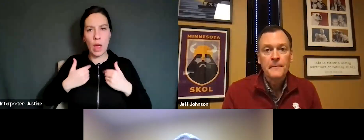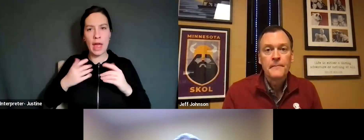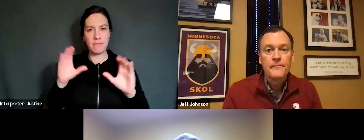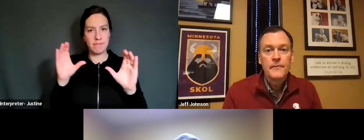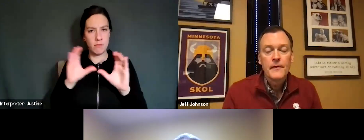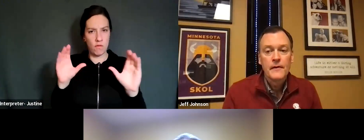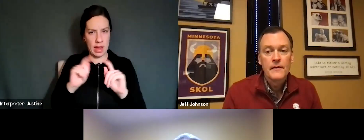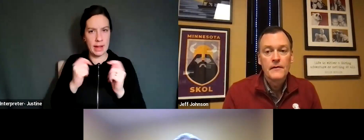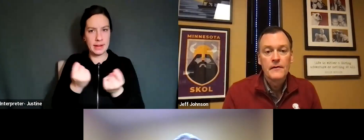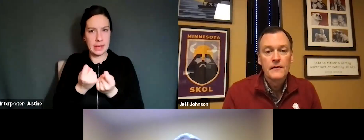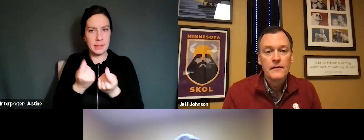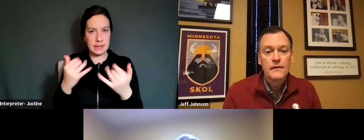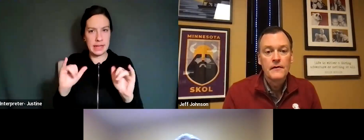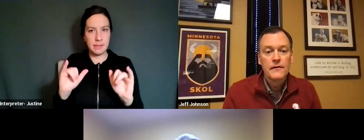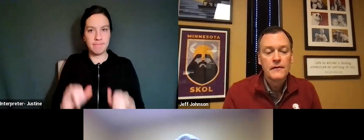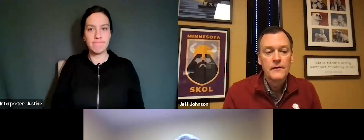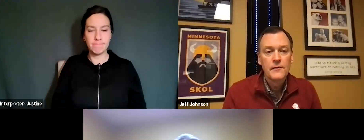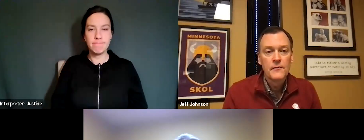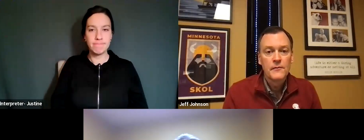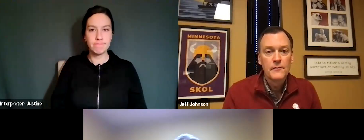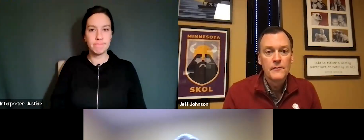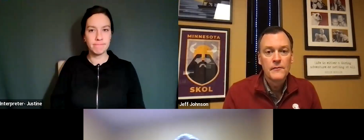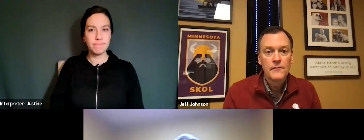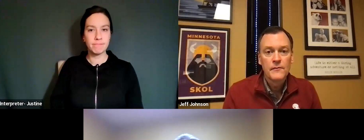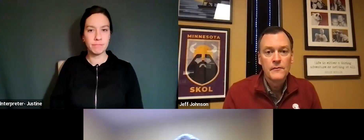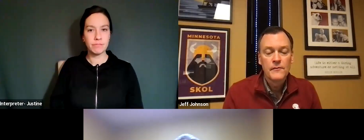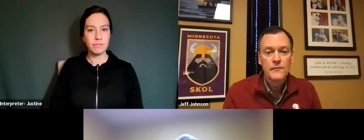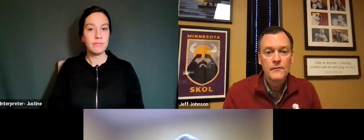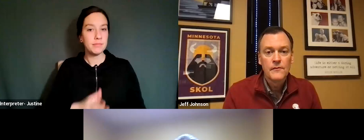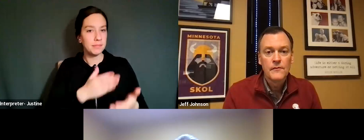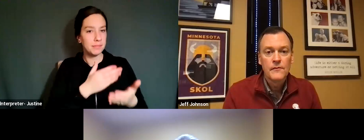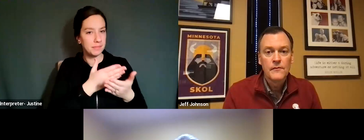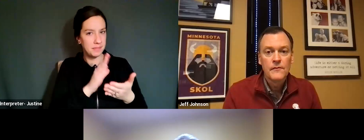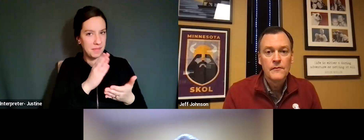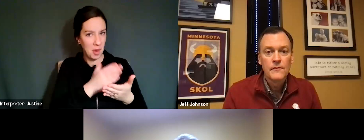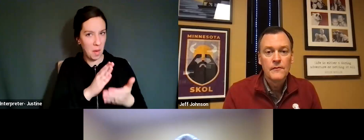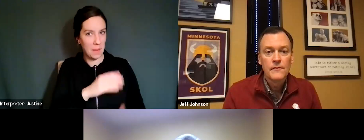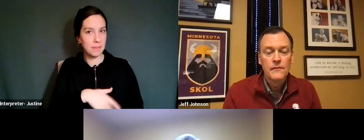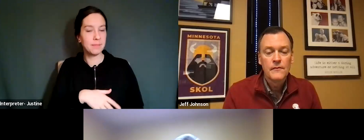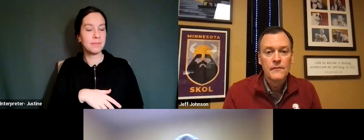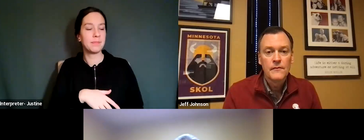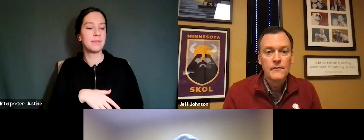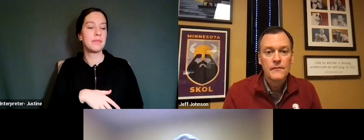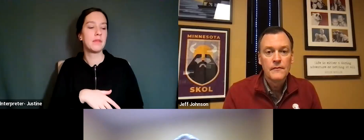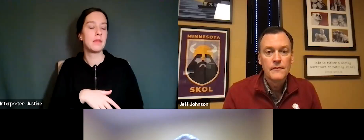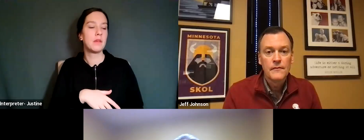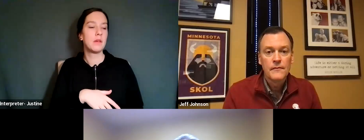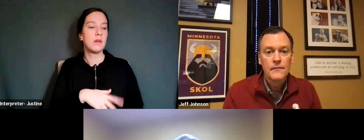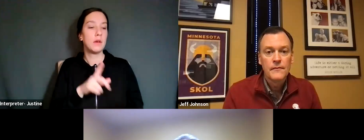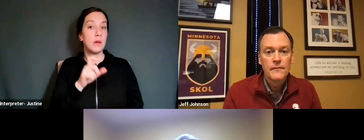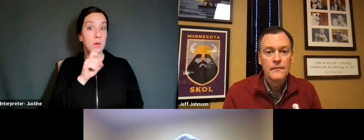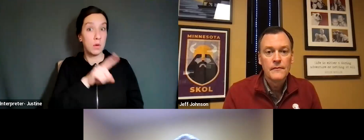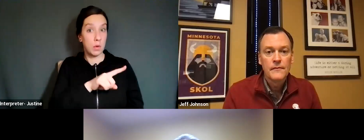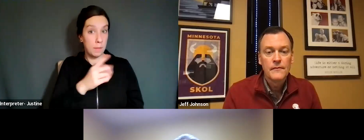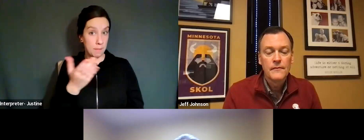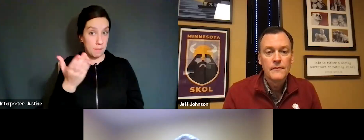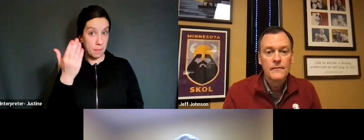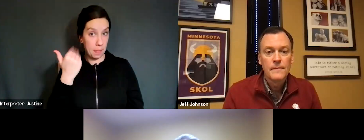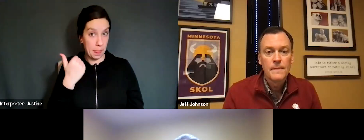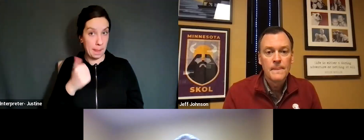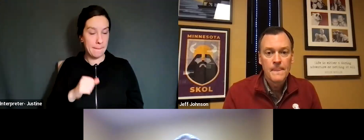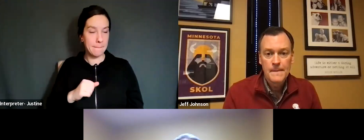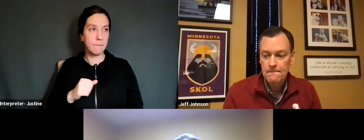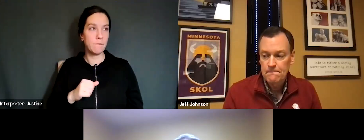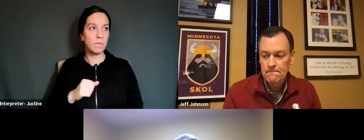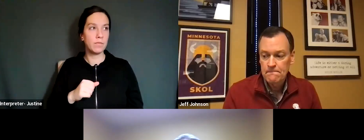All right. A question was asked prior again of the process for attaining a